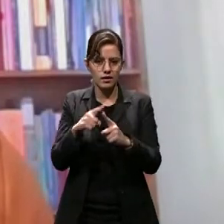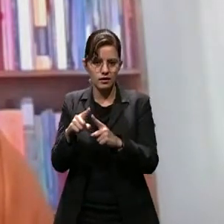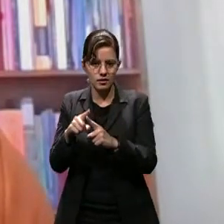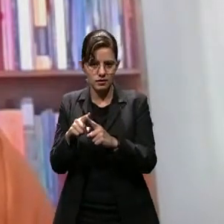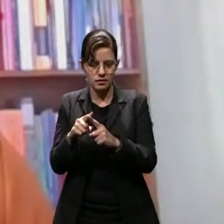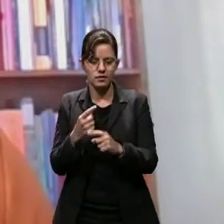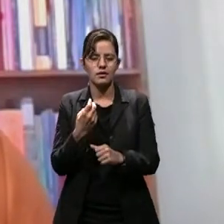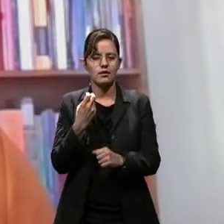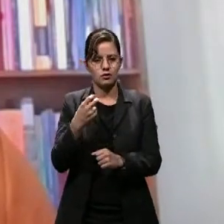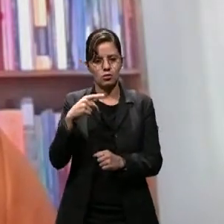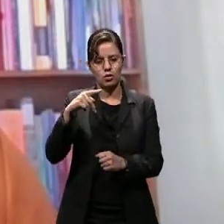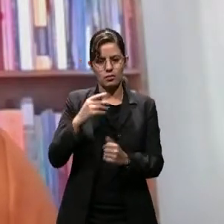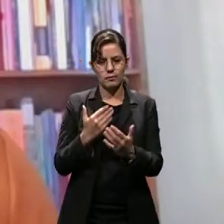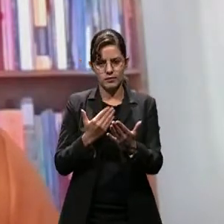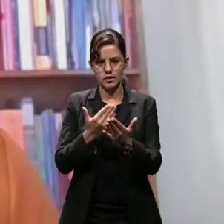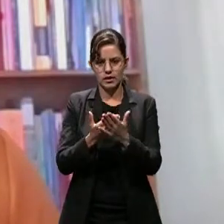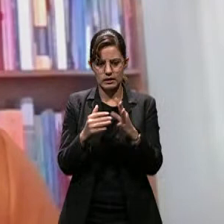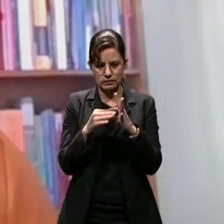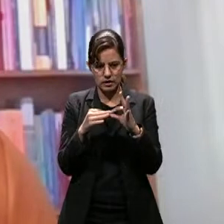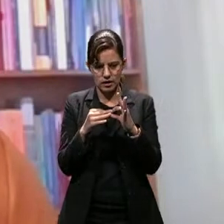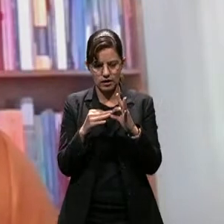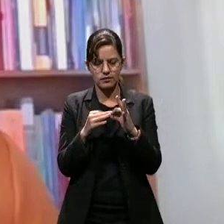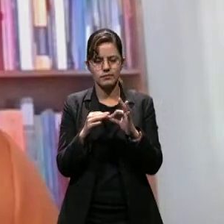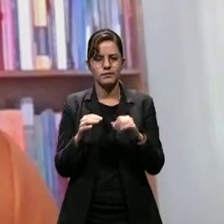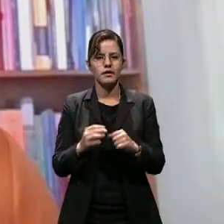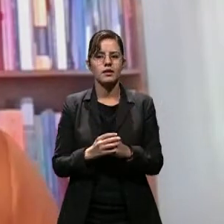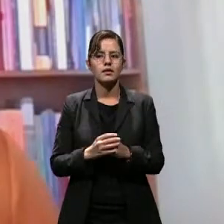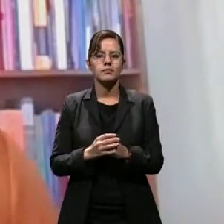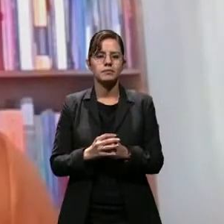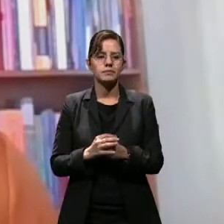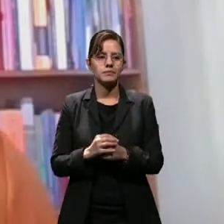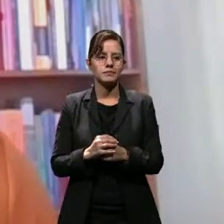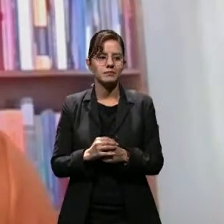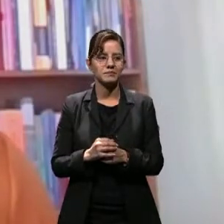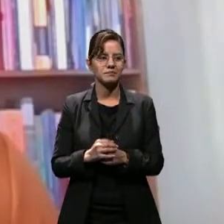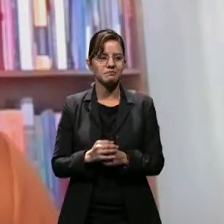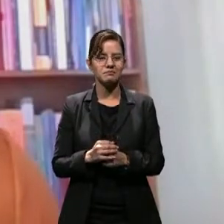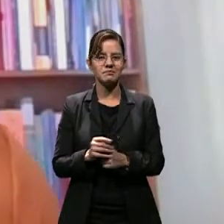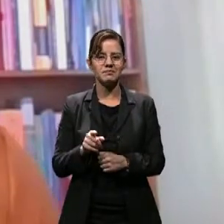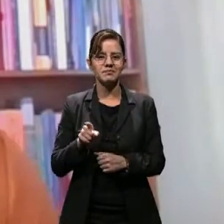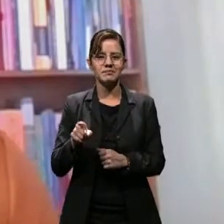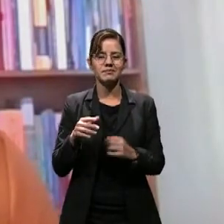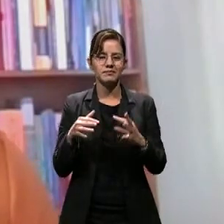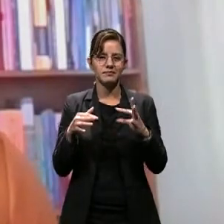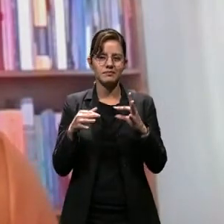on violence. She has highlighted what